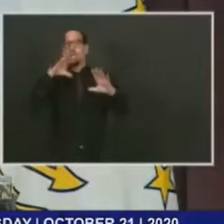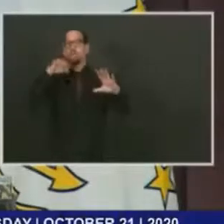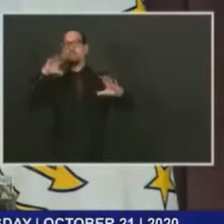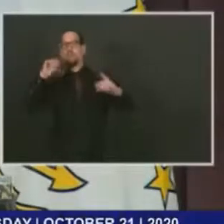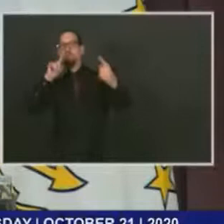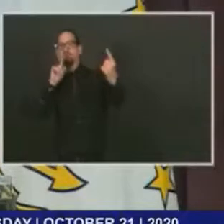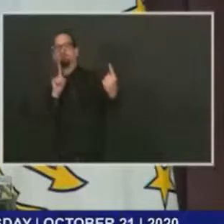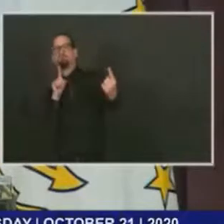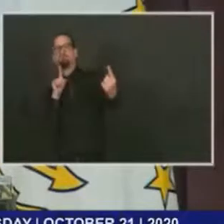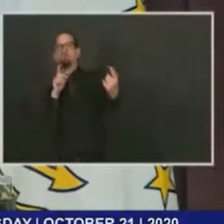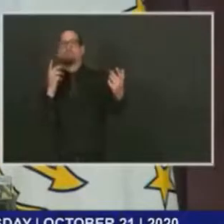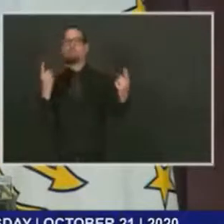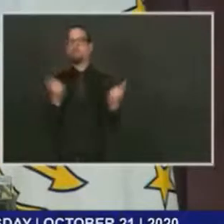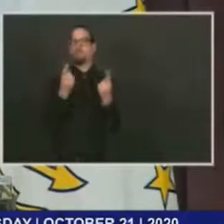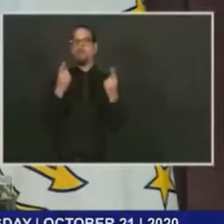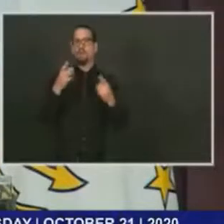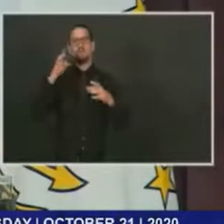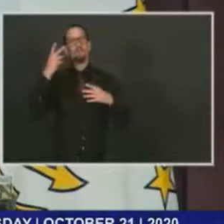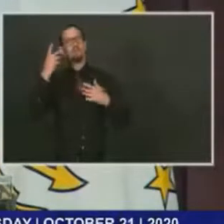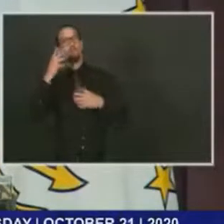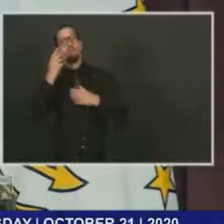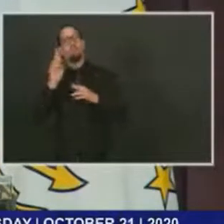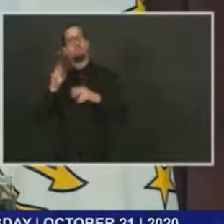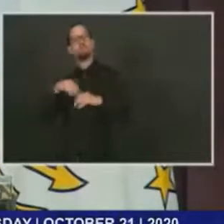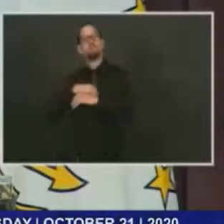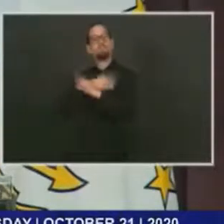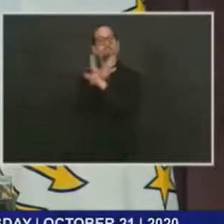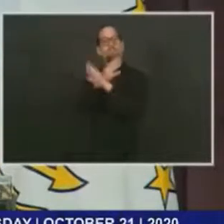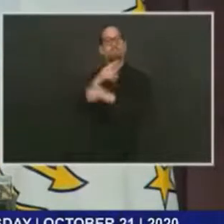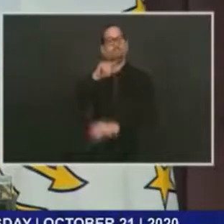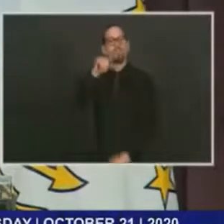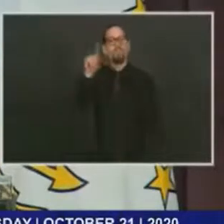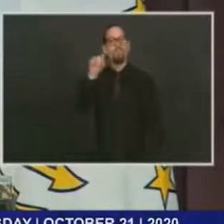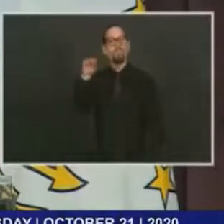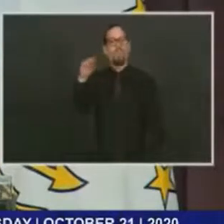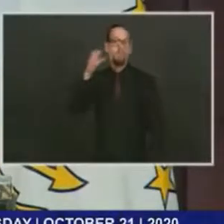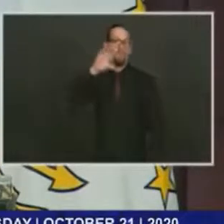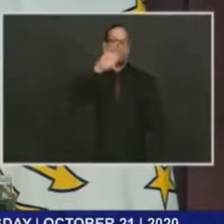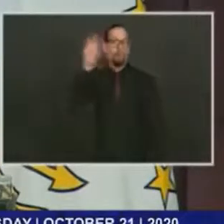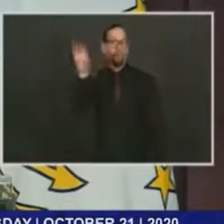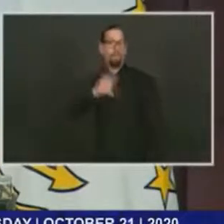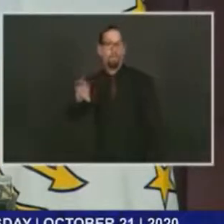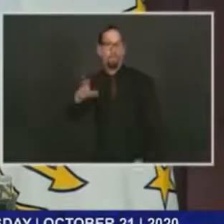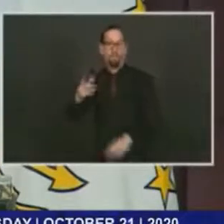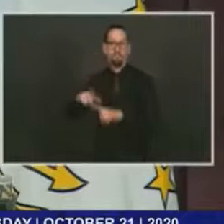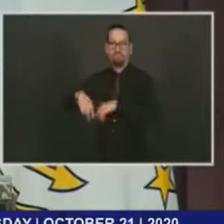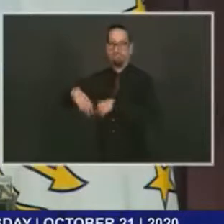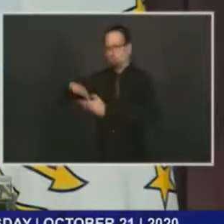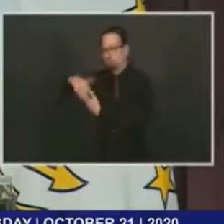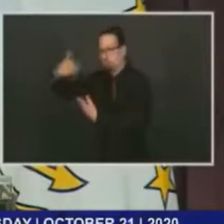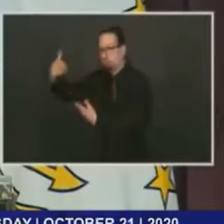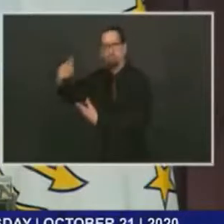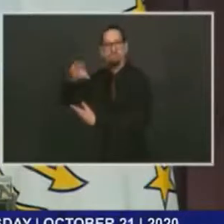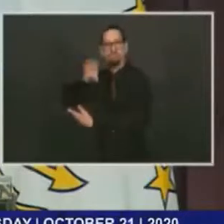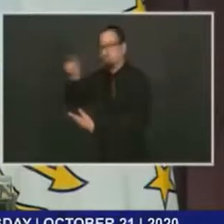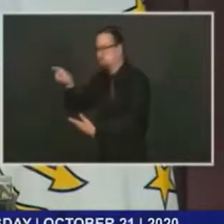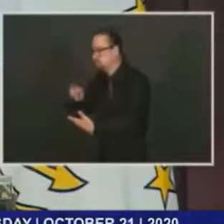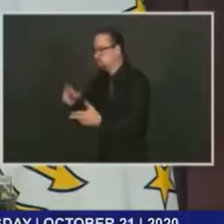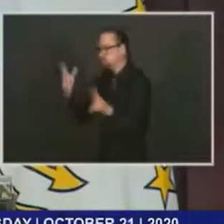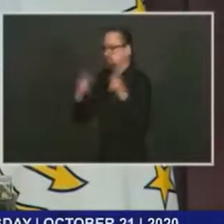Share photographs or Zoom. There's a lot of creative things we can do, and if we start thinking about it now, we'll have a better